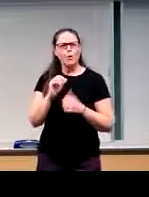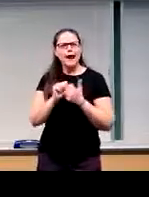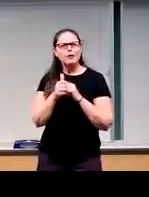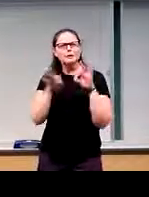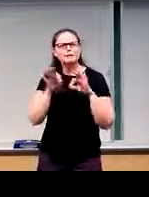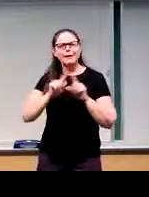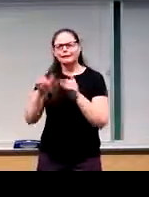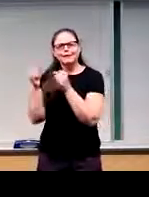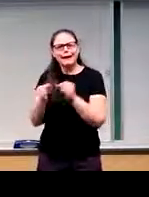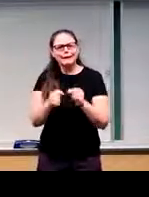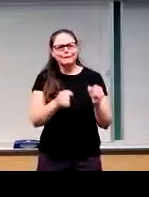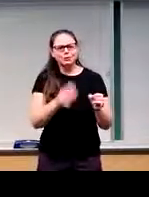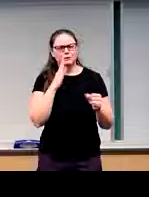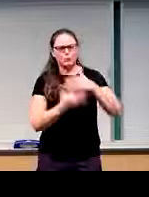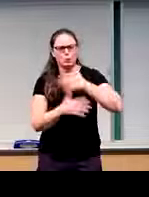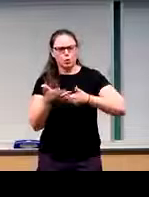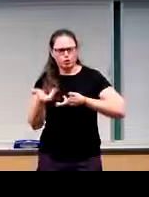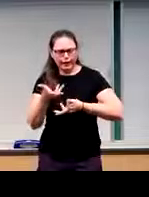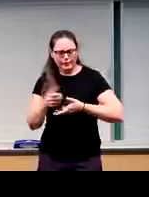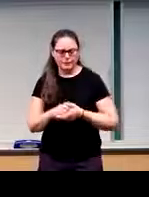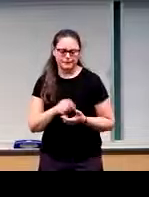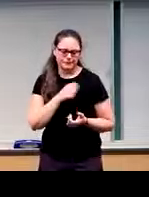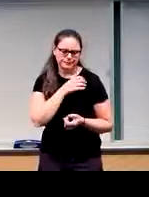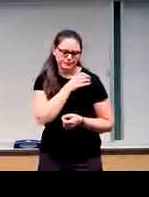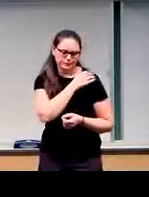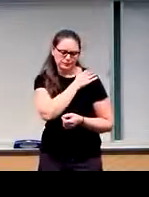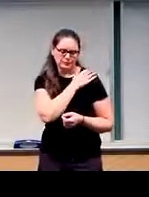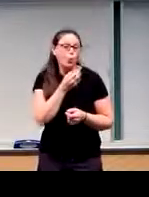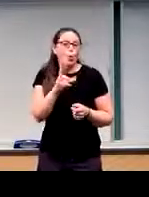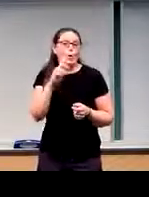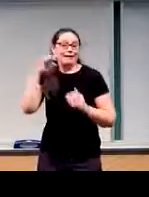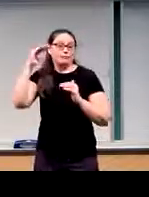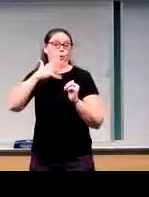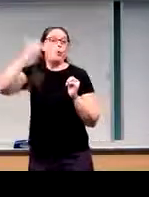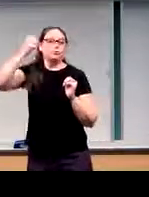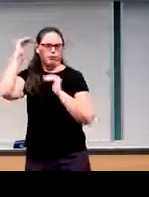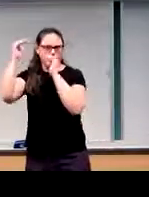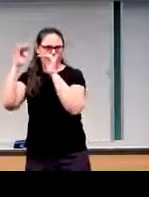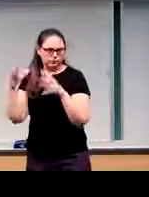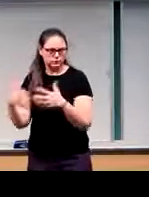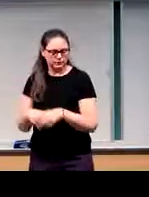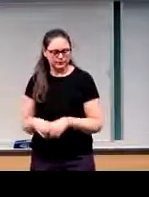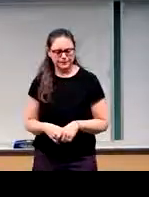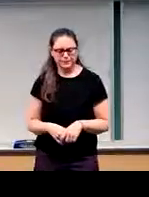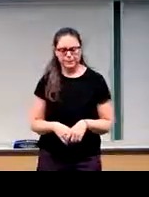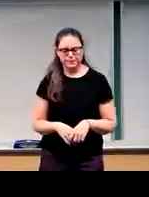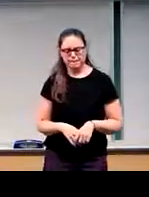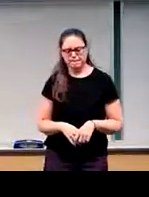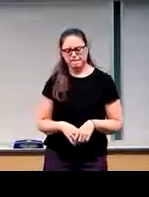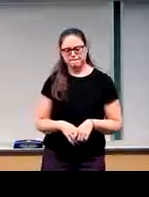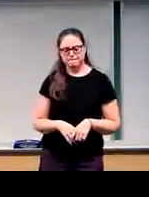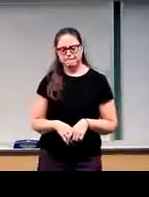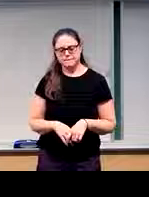in lower social engagement or in older adulthood, So we're going to take a look at